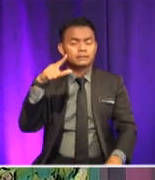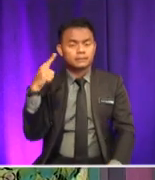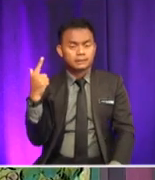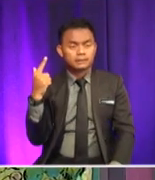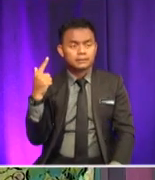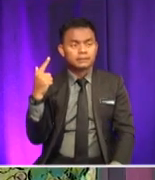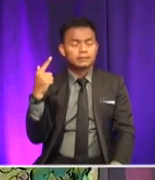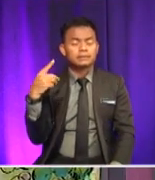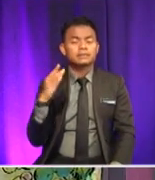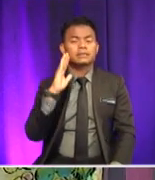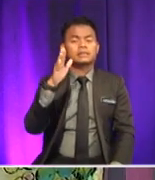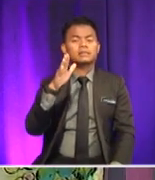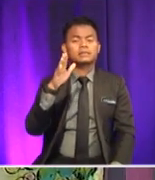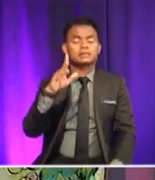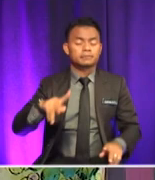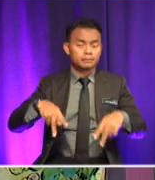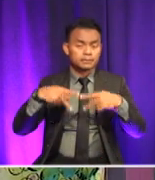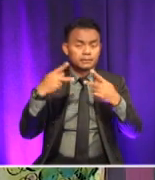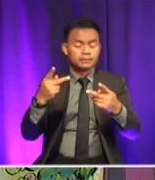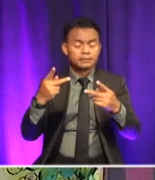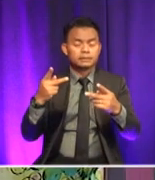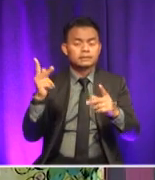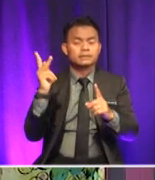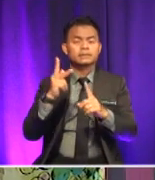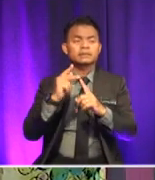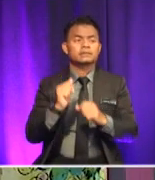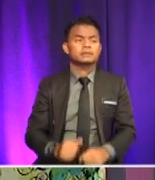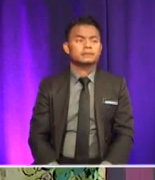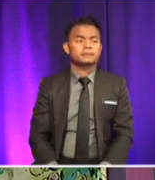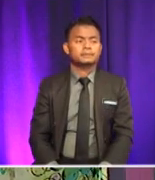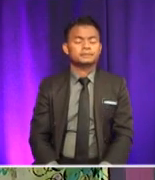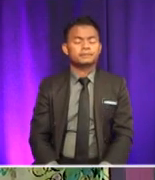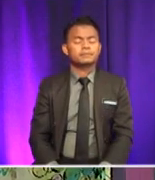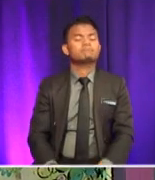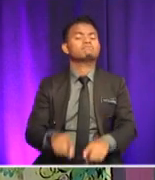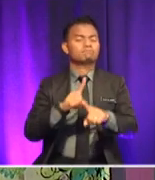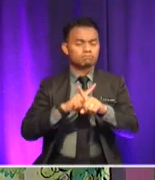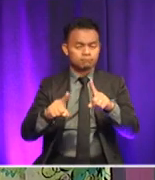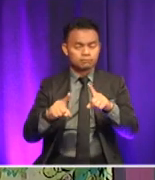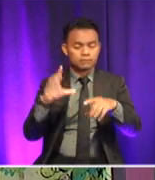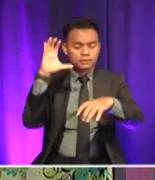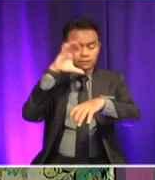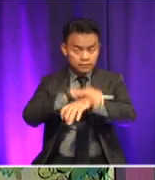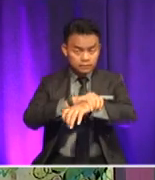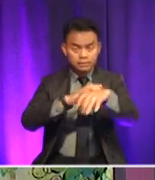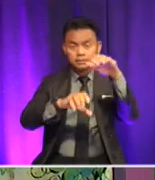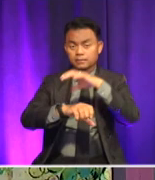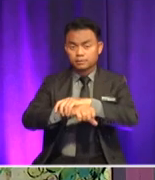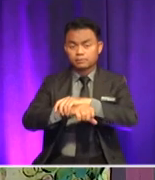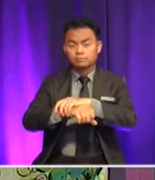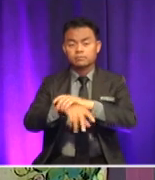going to start practicing flying. Oh. However, she was caught by the chief rooster and his team of